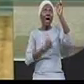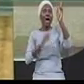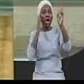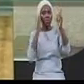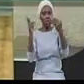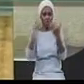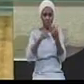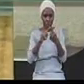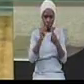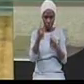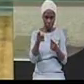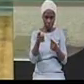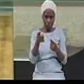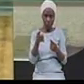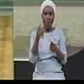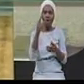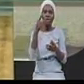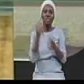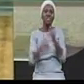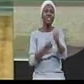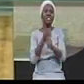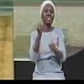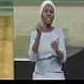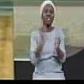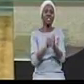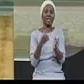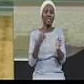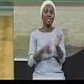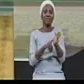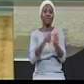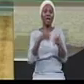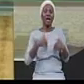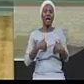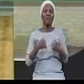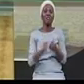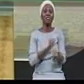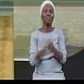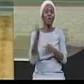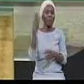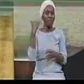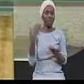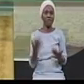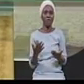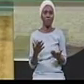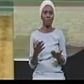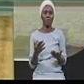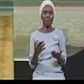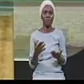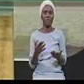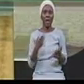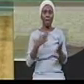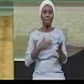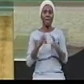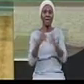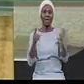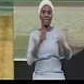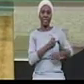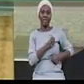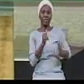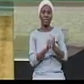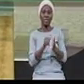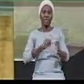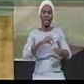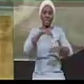cankerworm, the palmer worm, and the caterpillar, my great army, which I sent among you, and ye